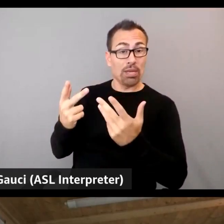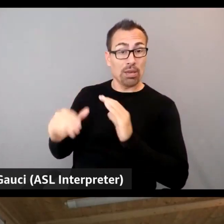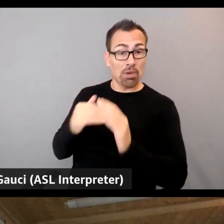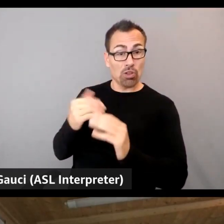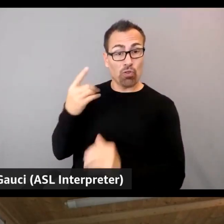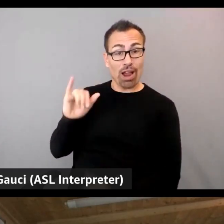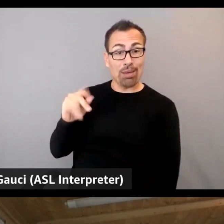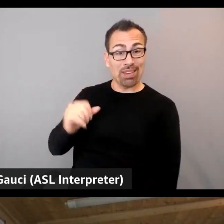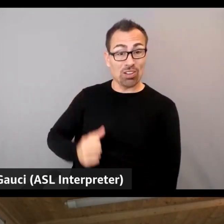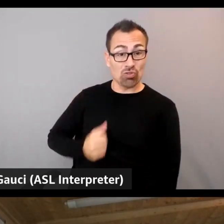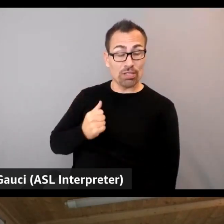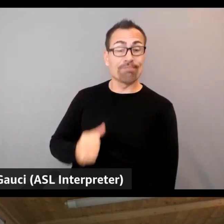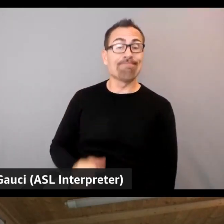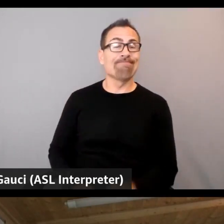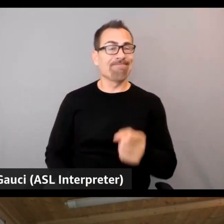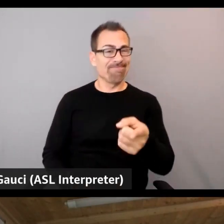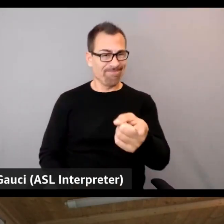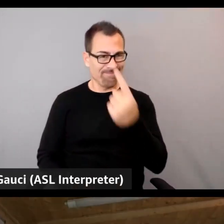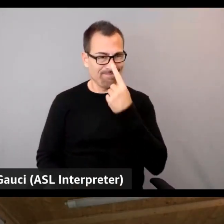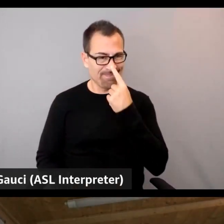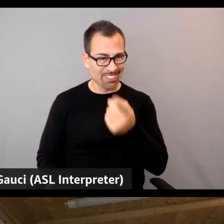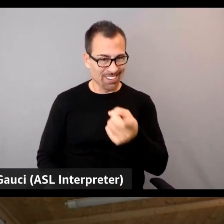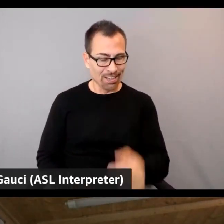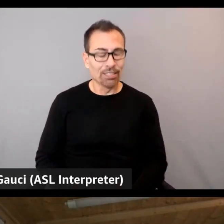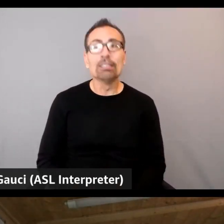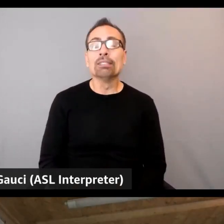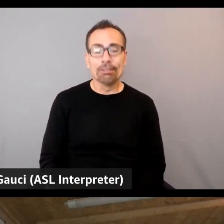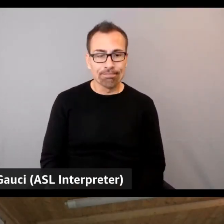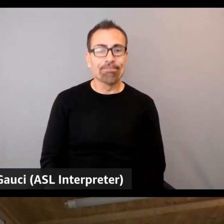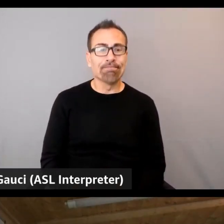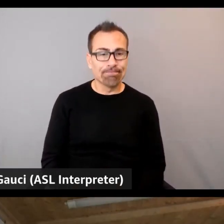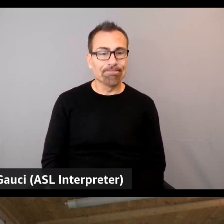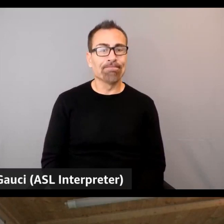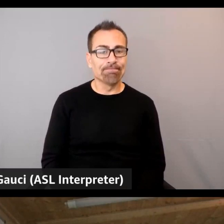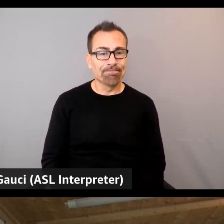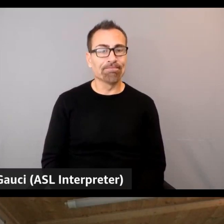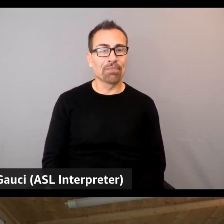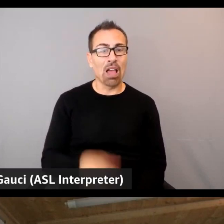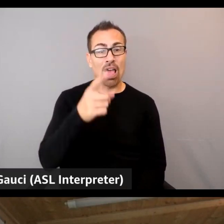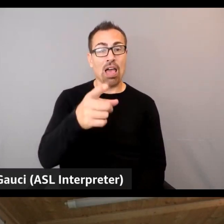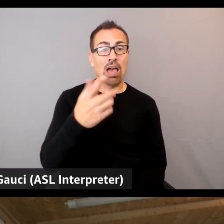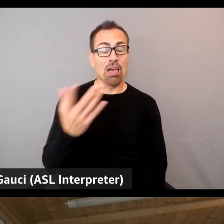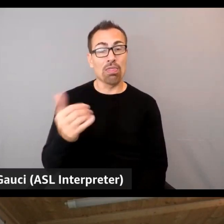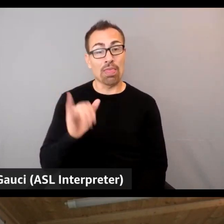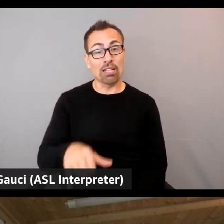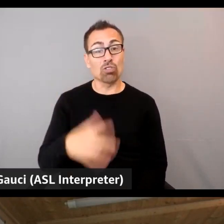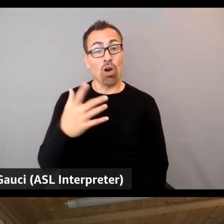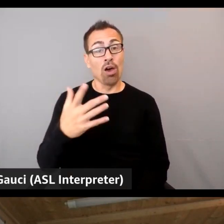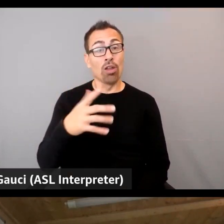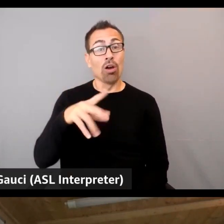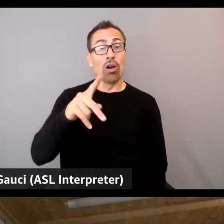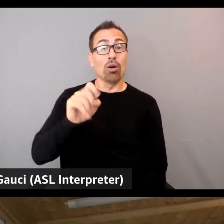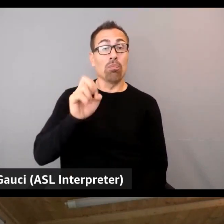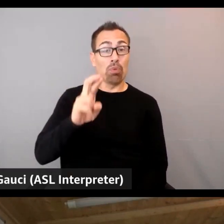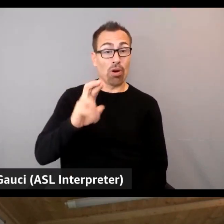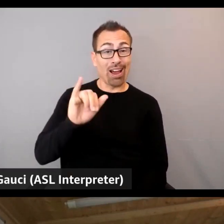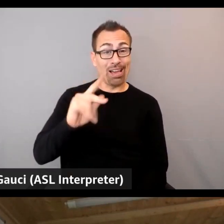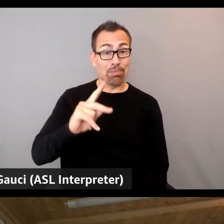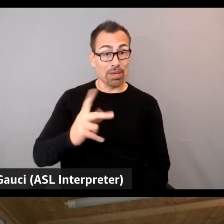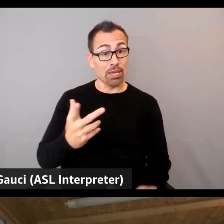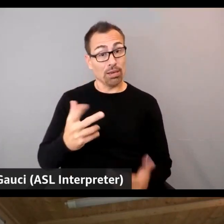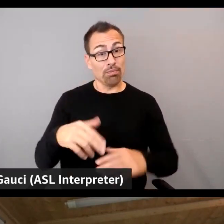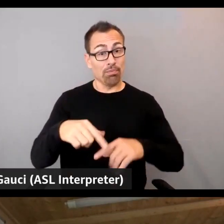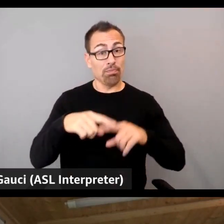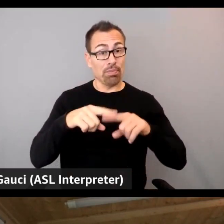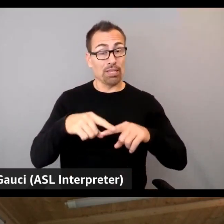getting at? Exactly. So and that's on a per ISP basis again. So Gmail might limit it to a certain